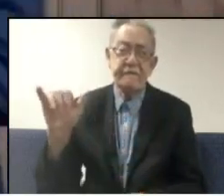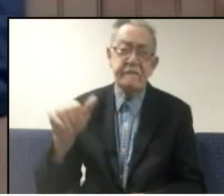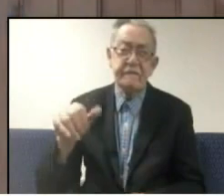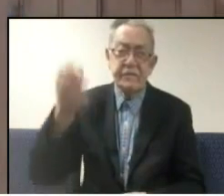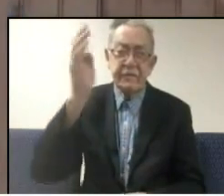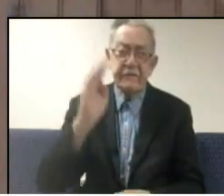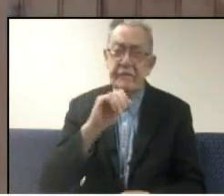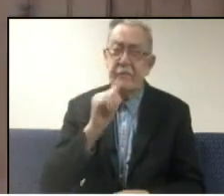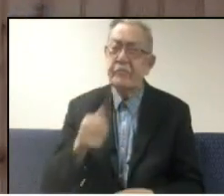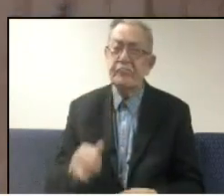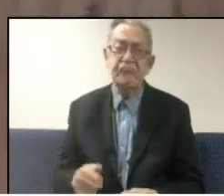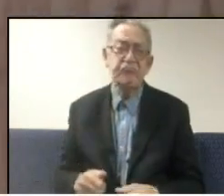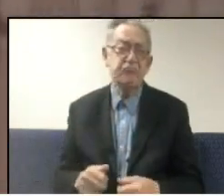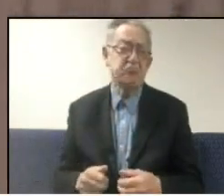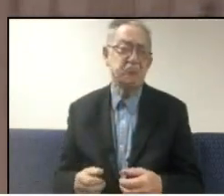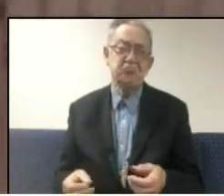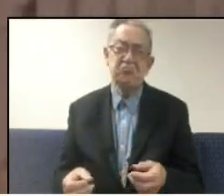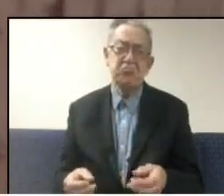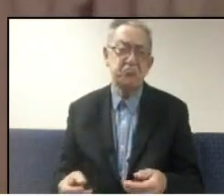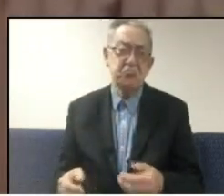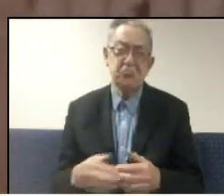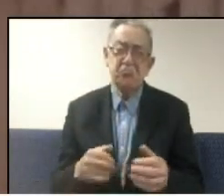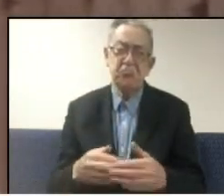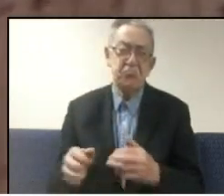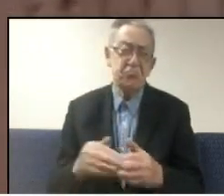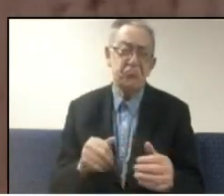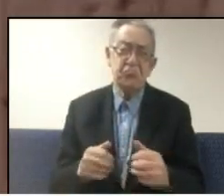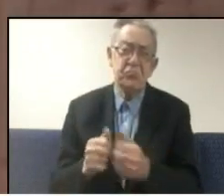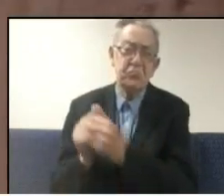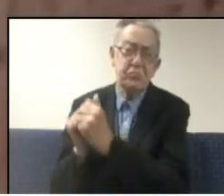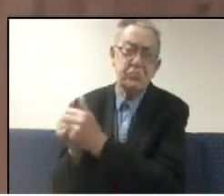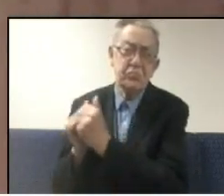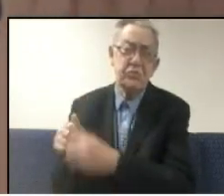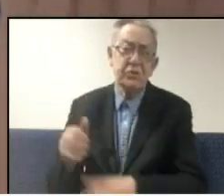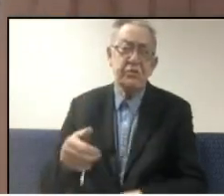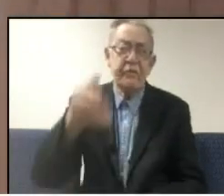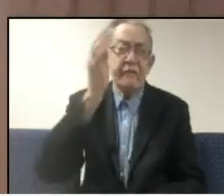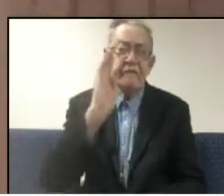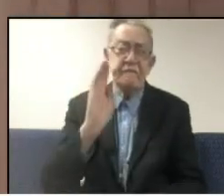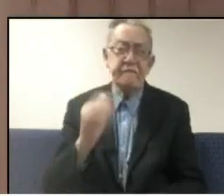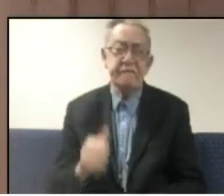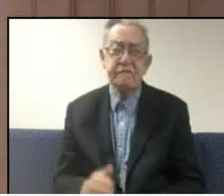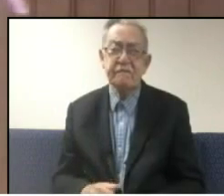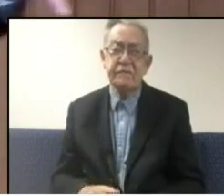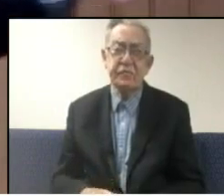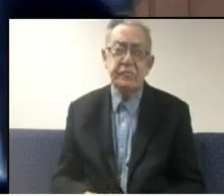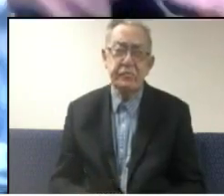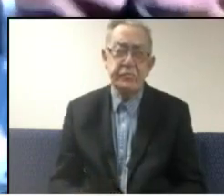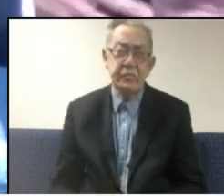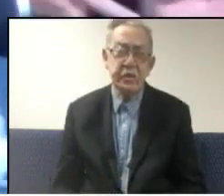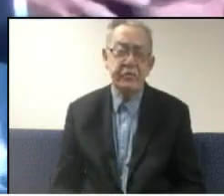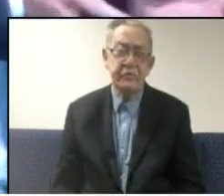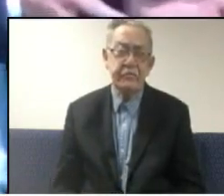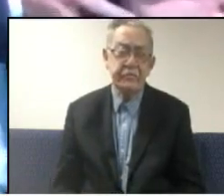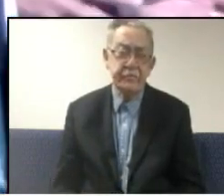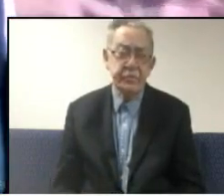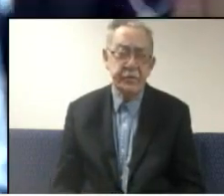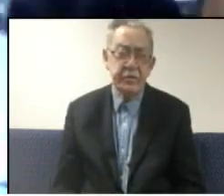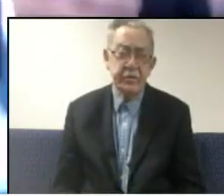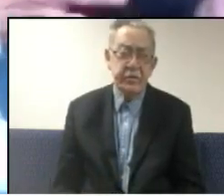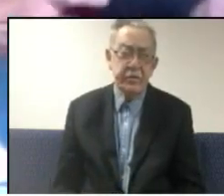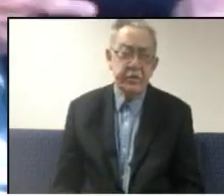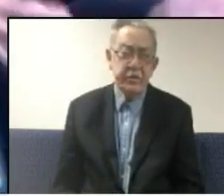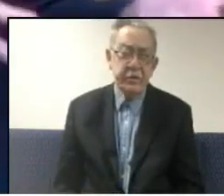with God. And I think what you'll find, it's as though the Lord awakens that part of you which didn't